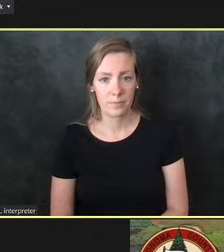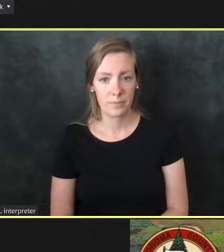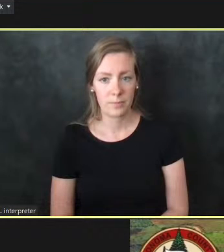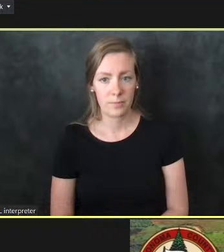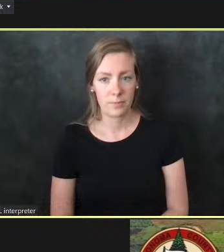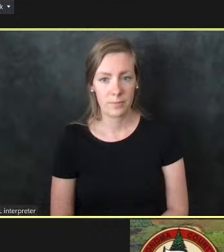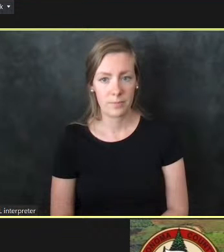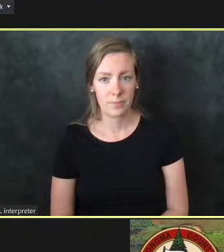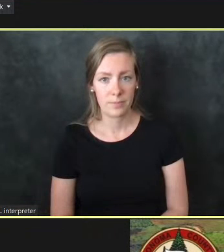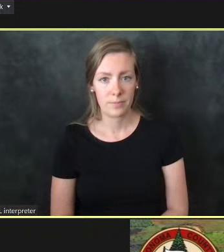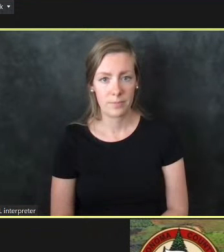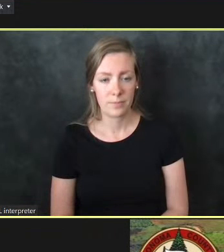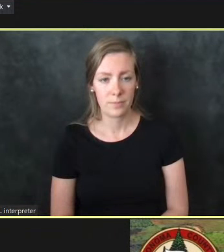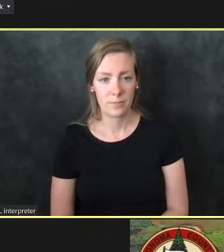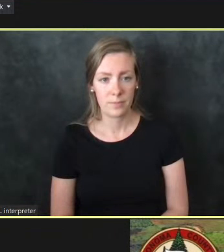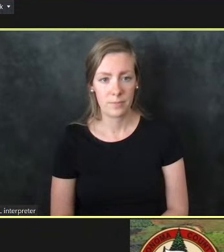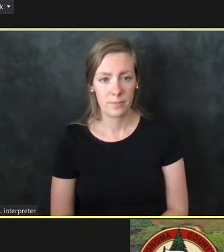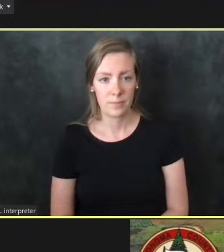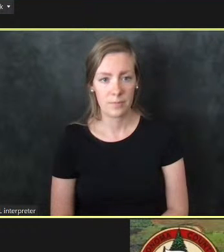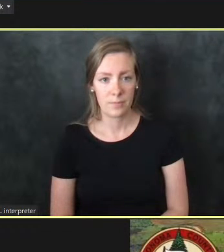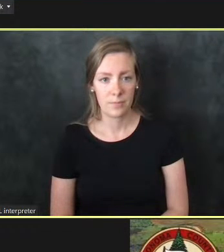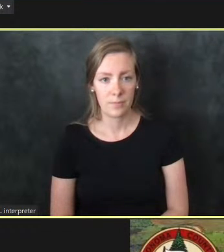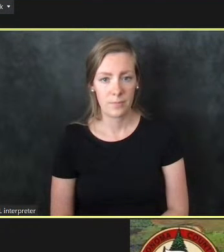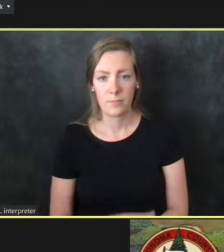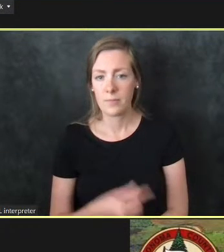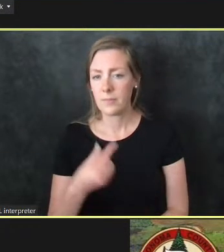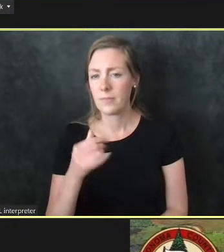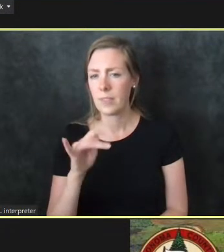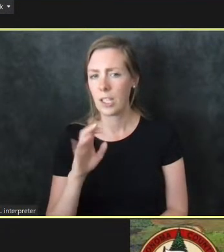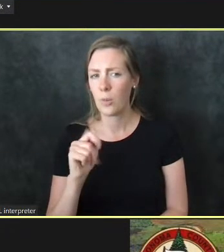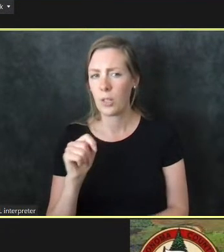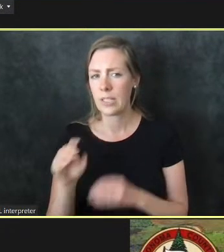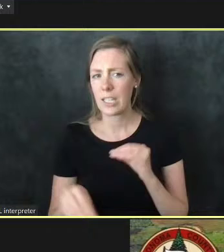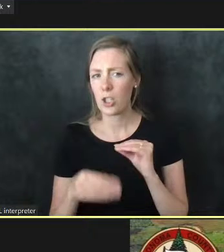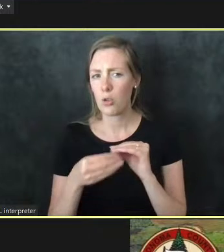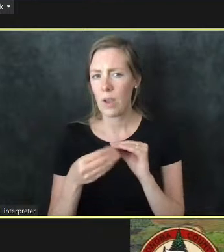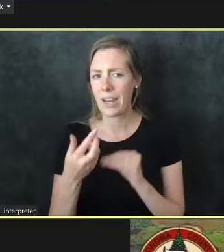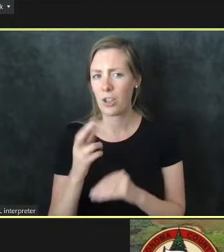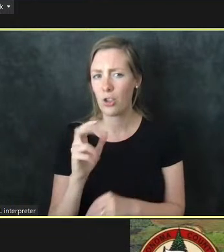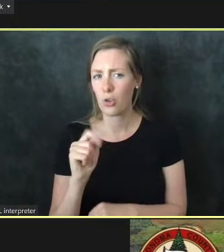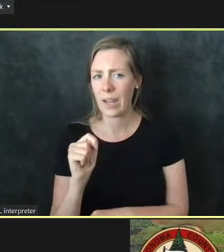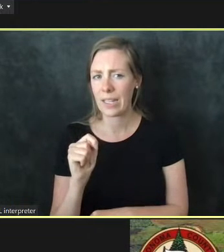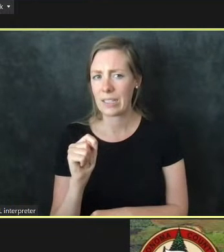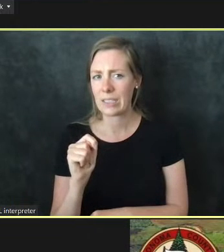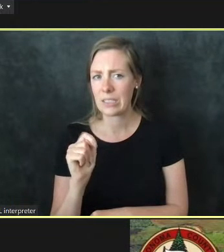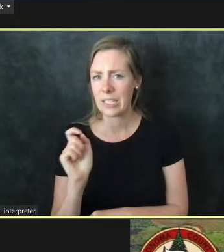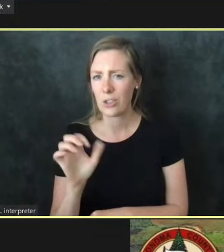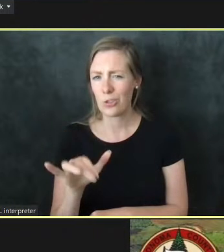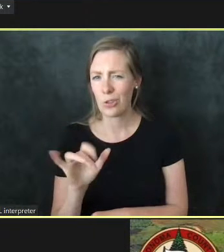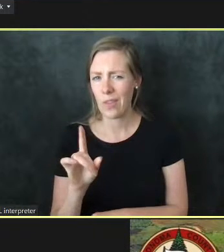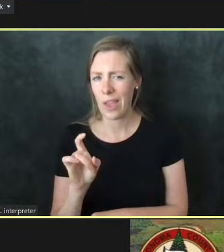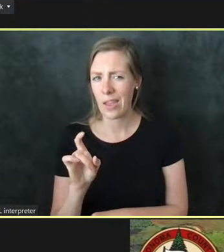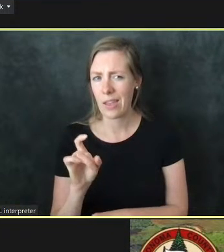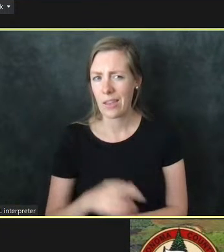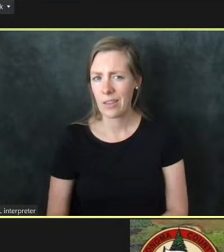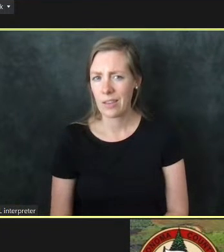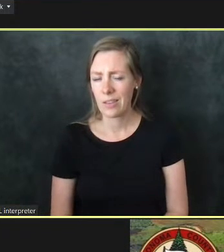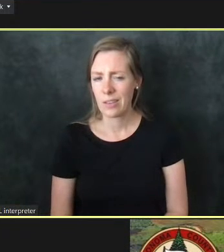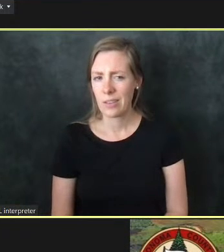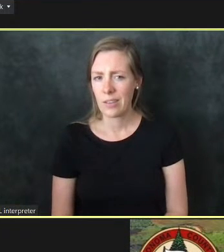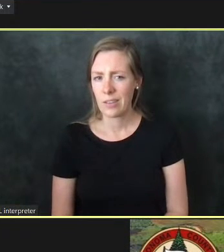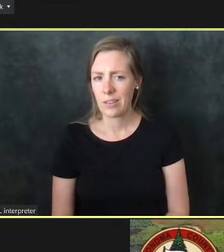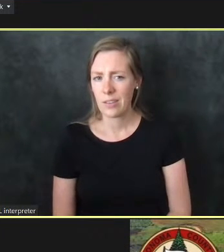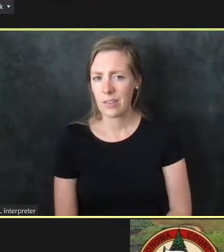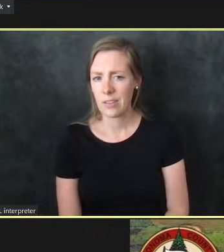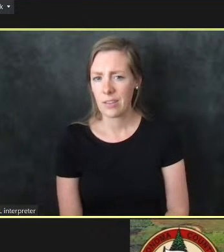el último comentario antes de Promote Grant to panelists. That may take a couple seconds here, but that would be great to